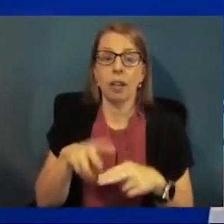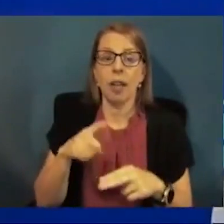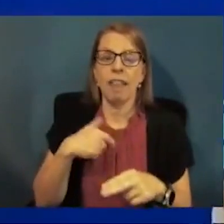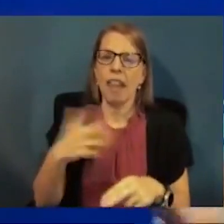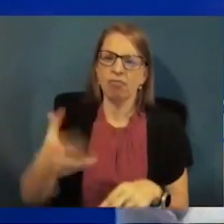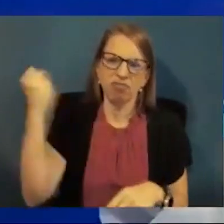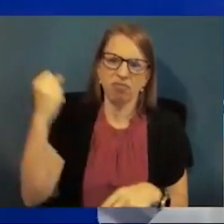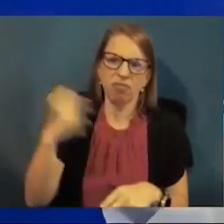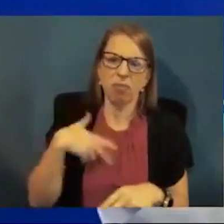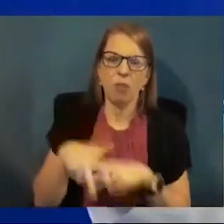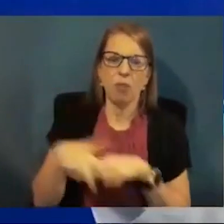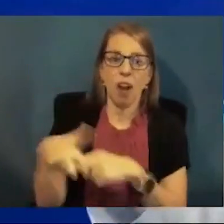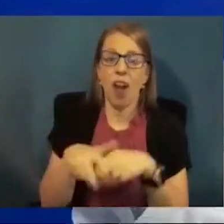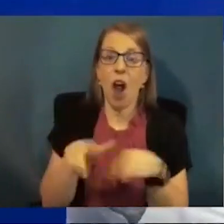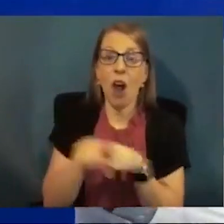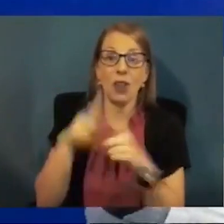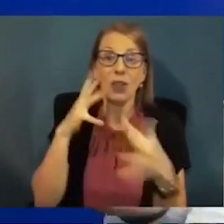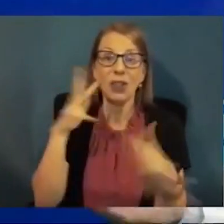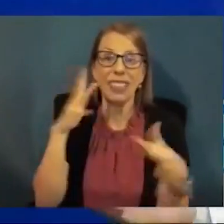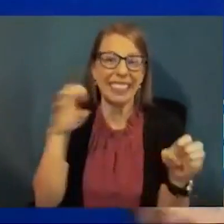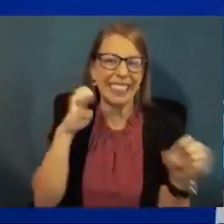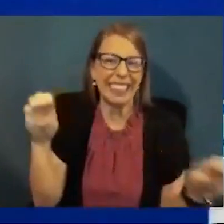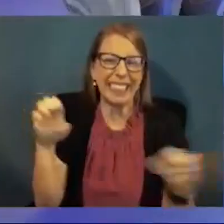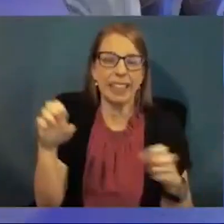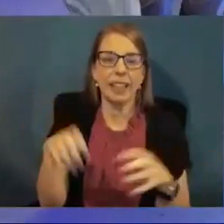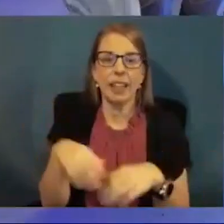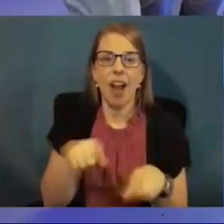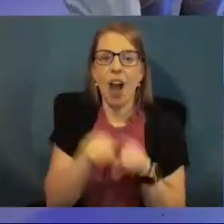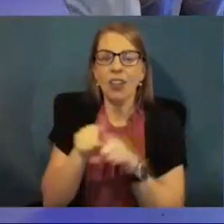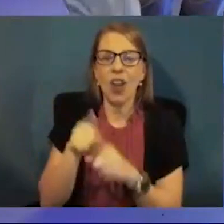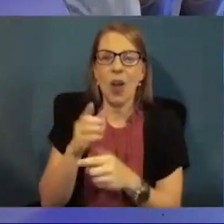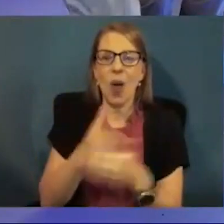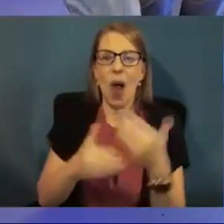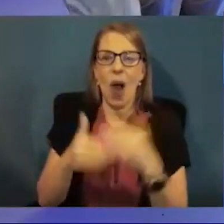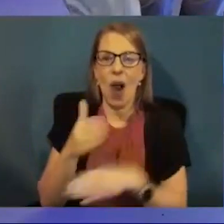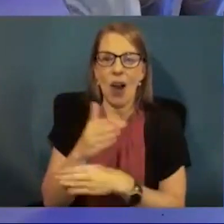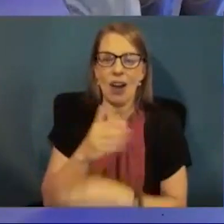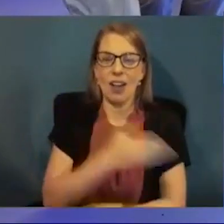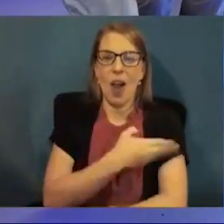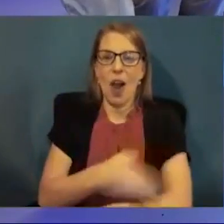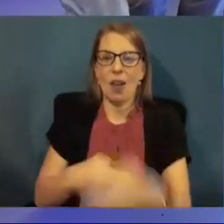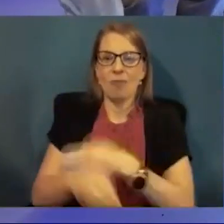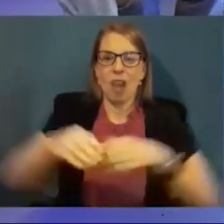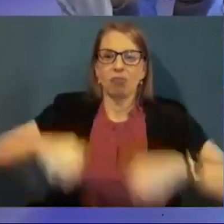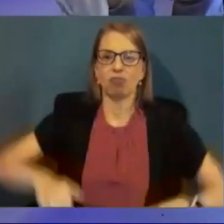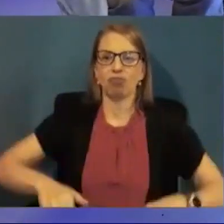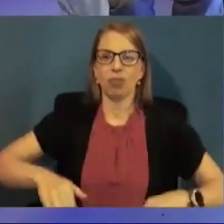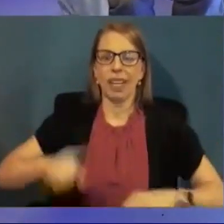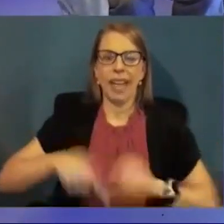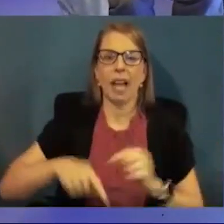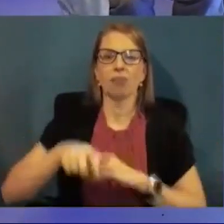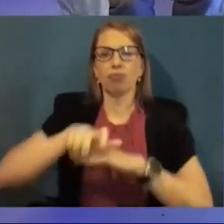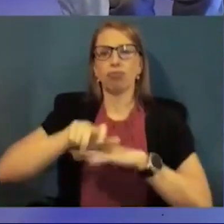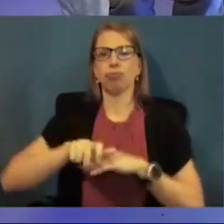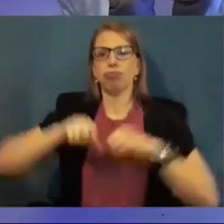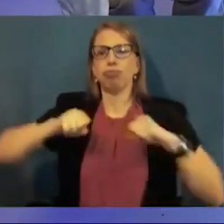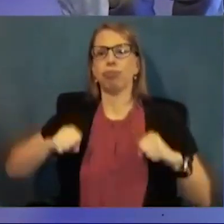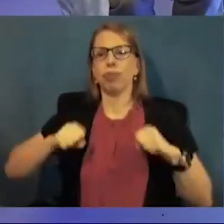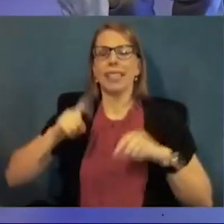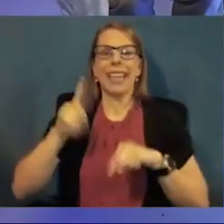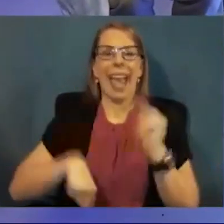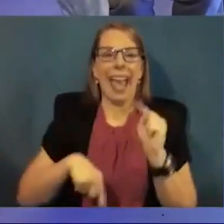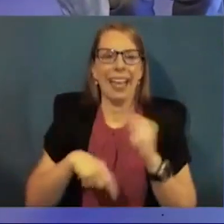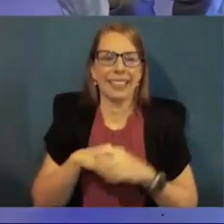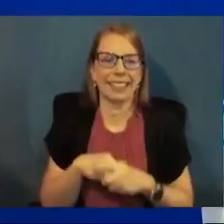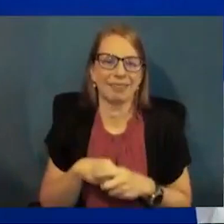the squeak. So I get But we also took away your armrest. Now I'm doing this like this. Now you can't sit back and relax. I can do this. I